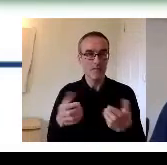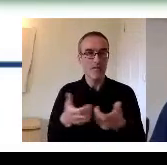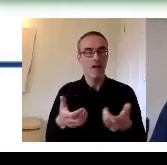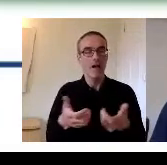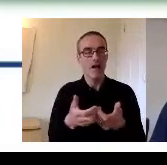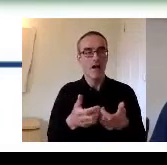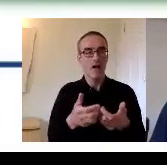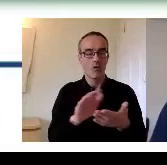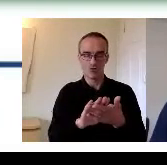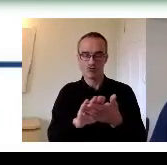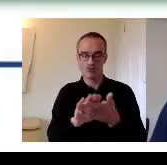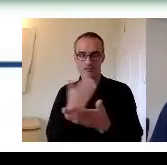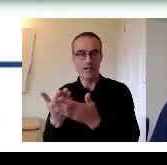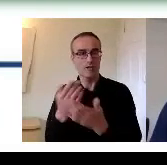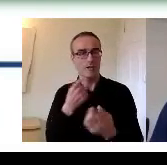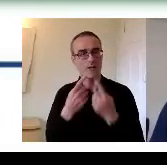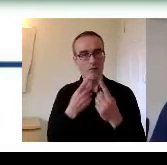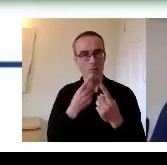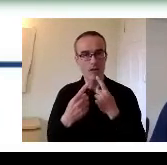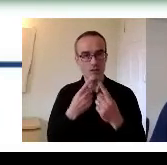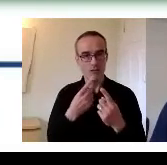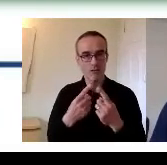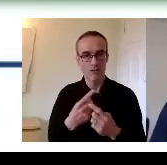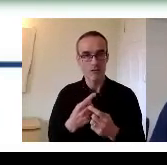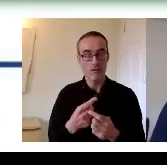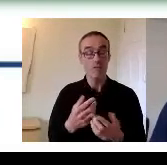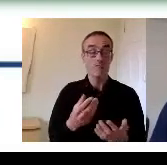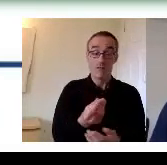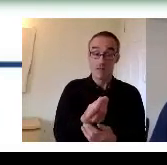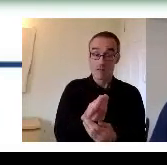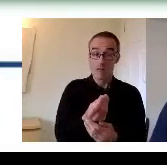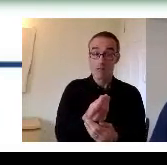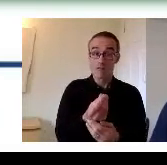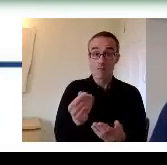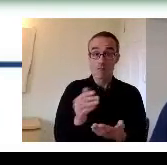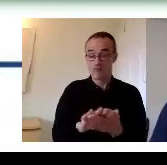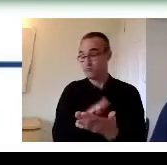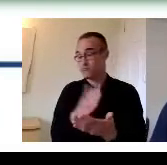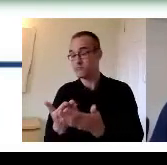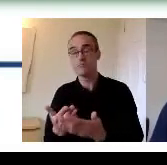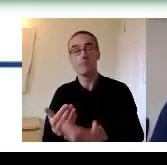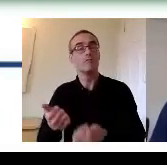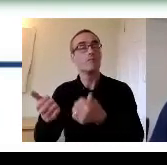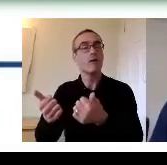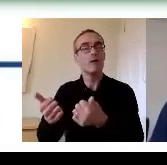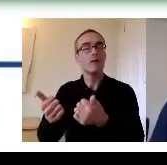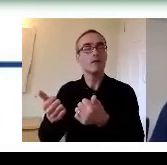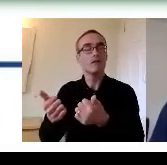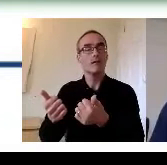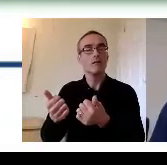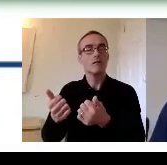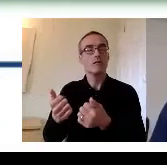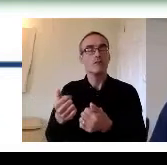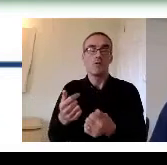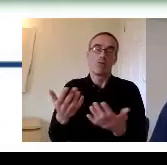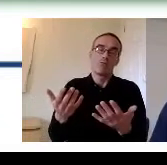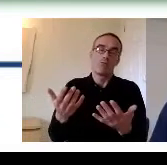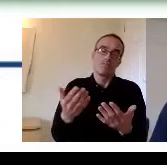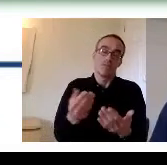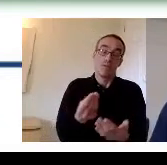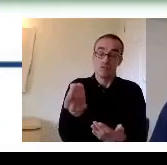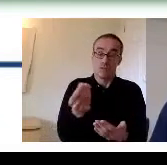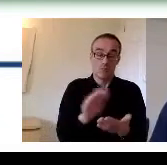So in some guides, you'd find it in various different languages, whereas in another, it'd be completely different languages again. This